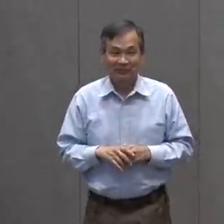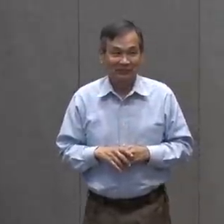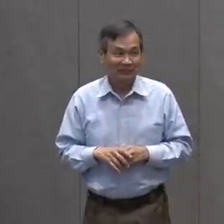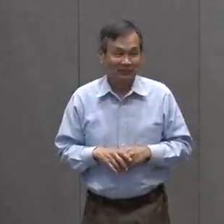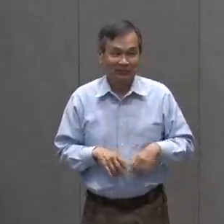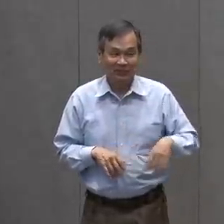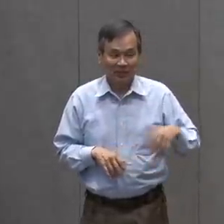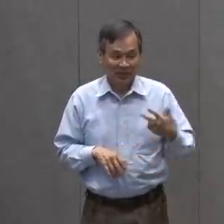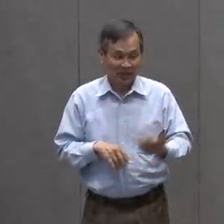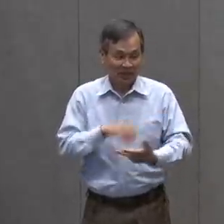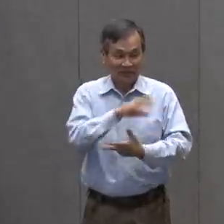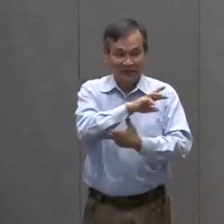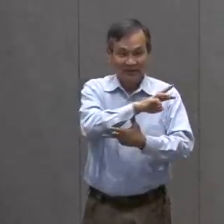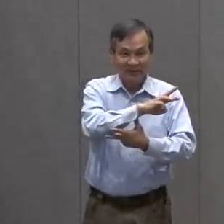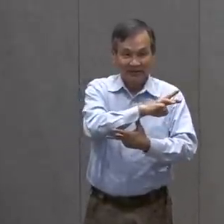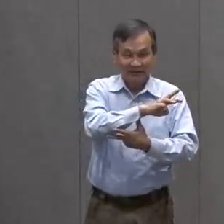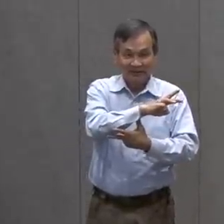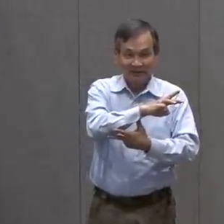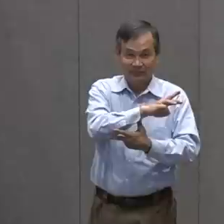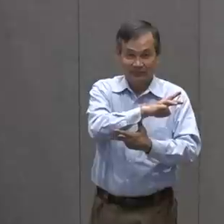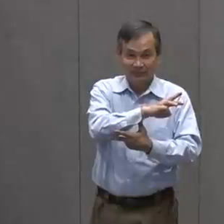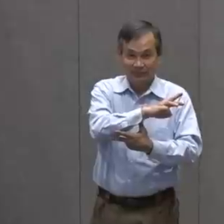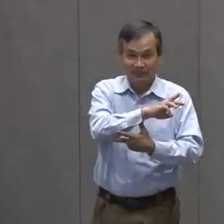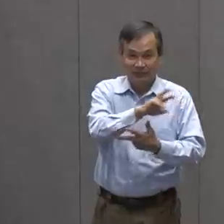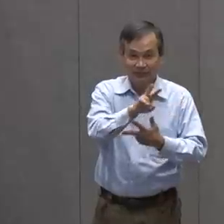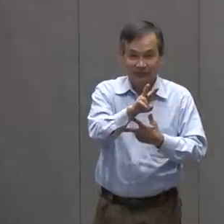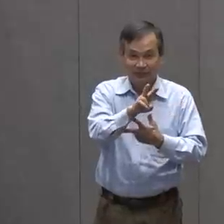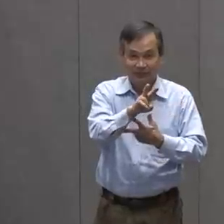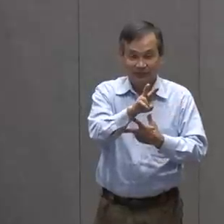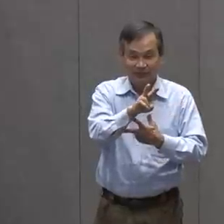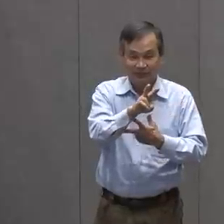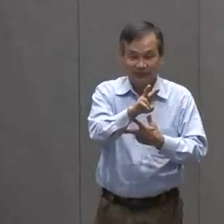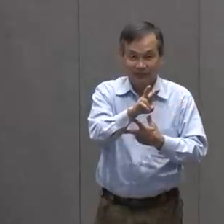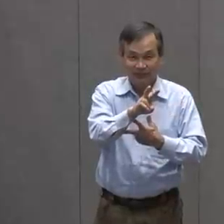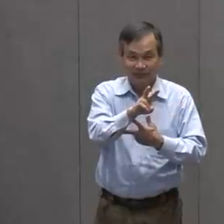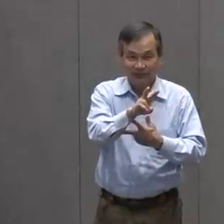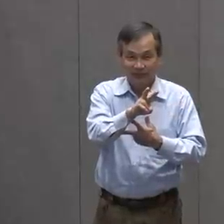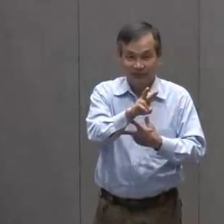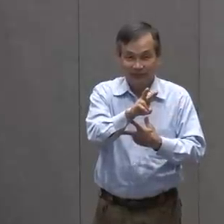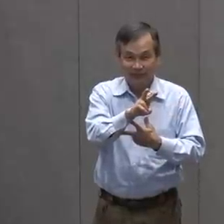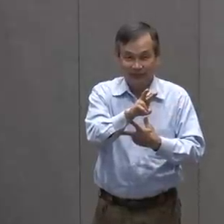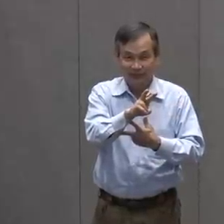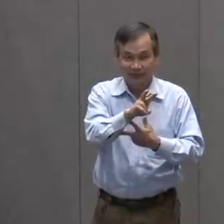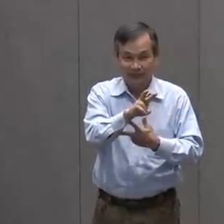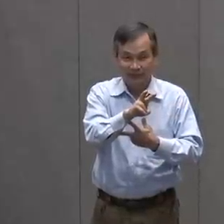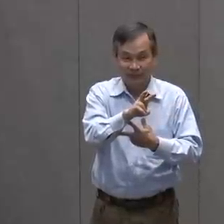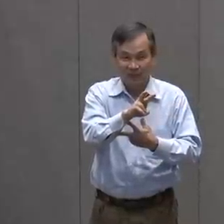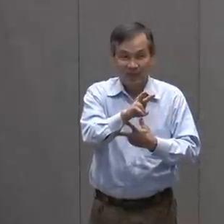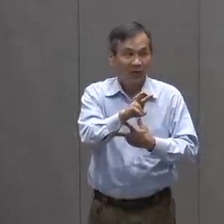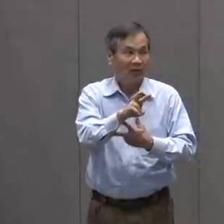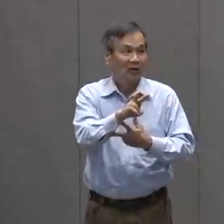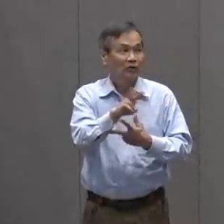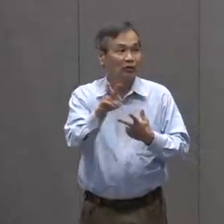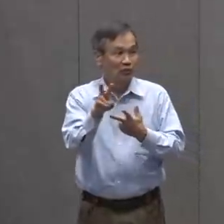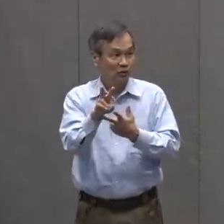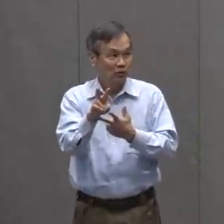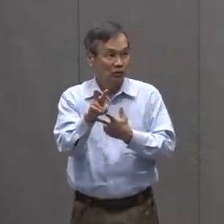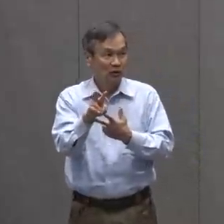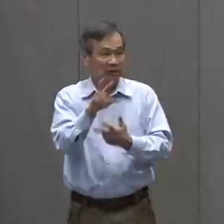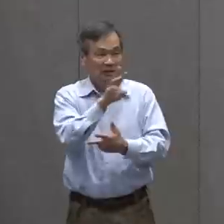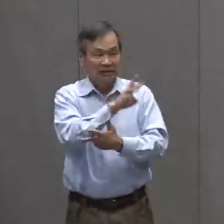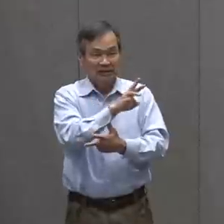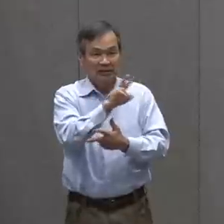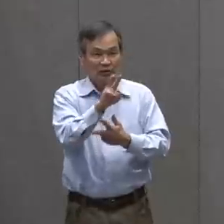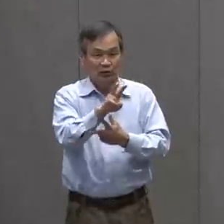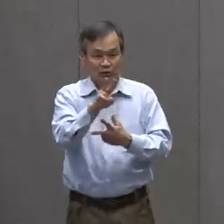I have a 6, I have 2, and I have 4, or I have 2 more. So 6,